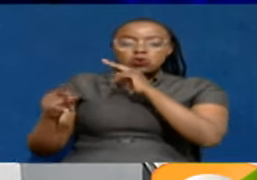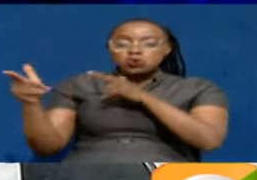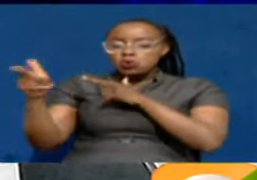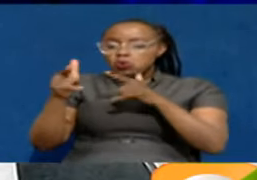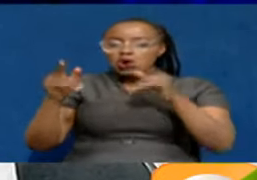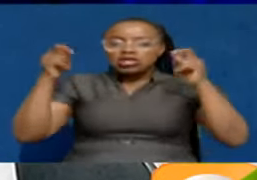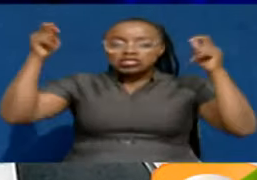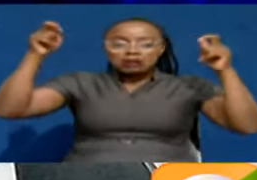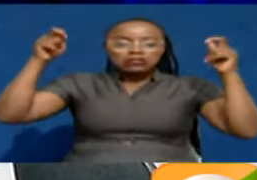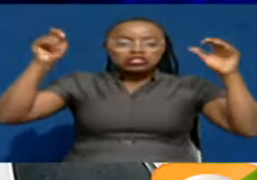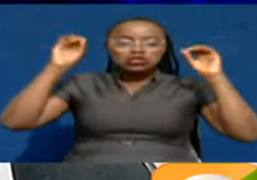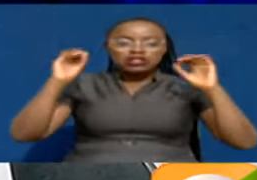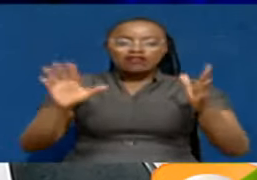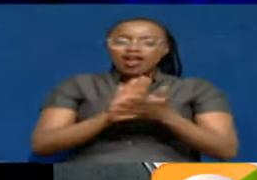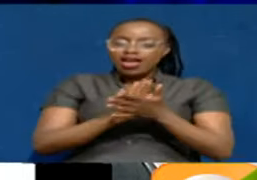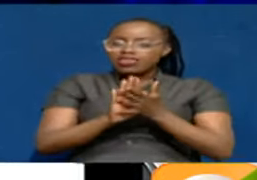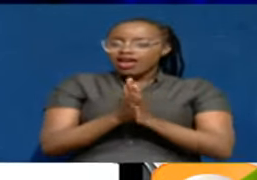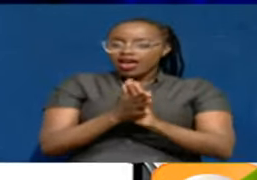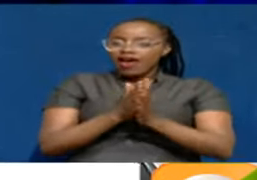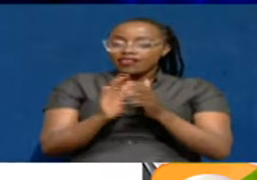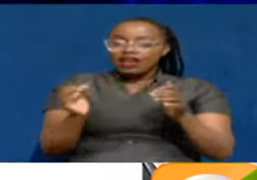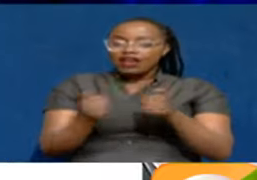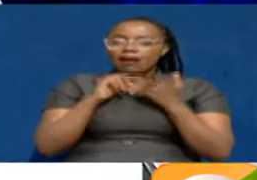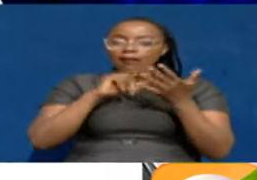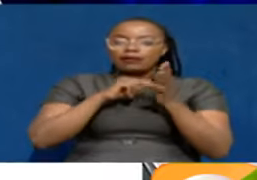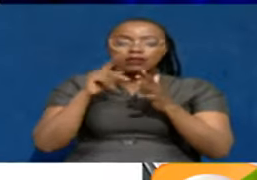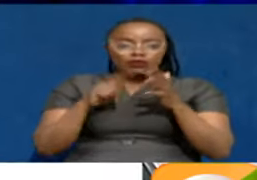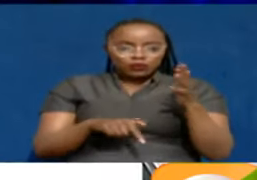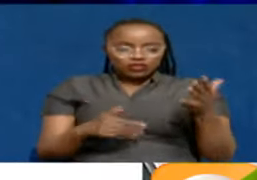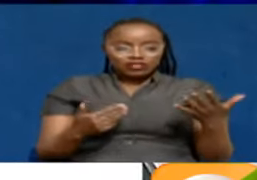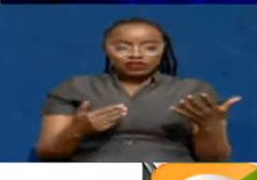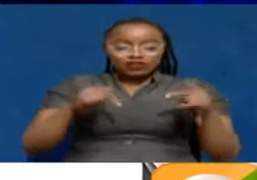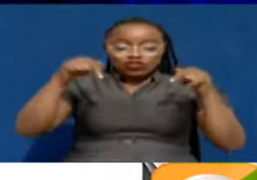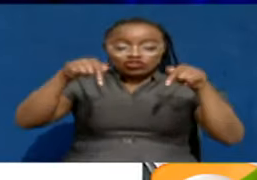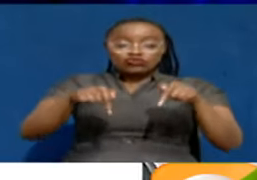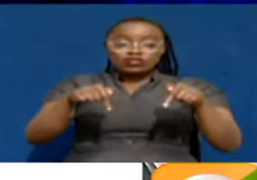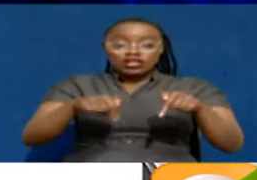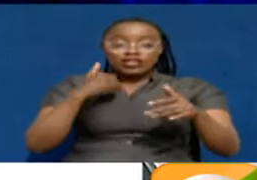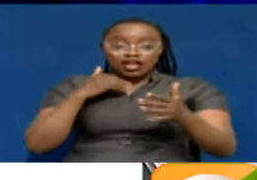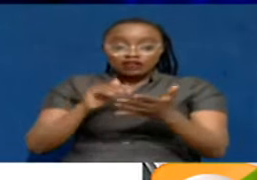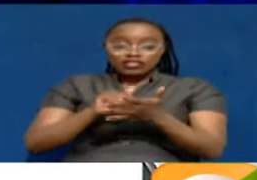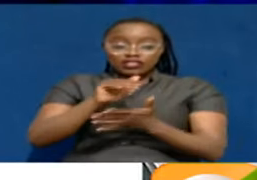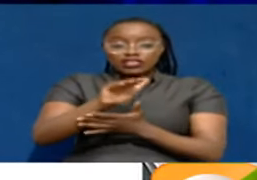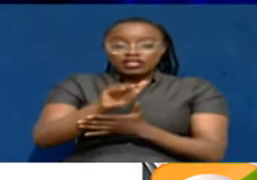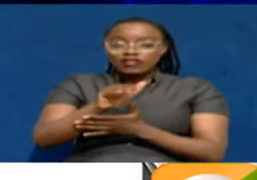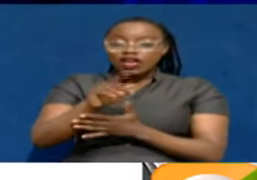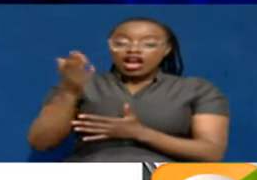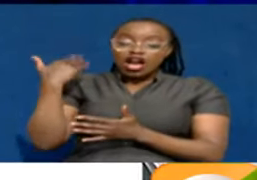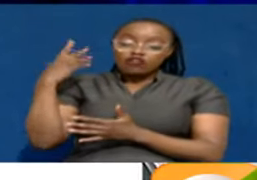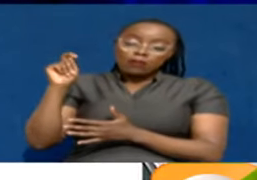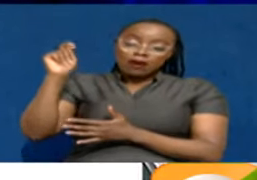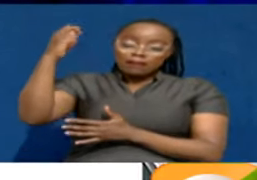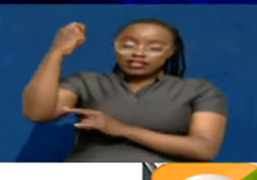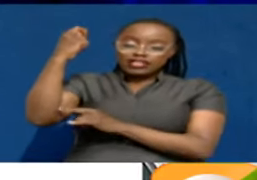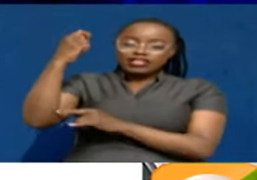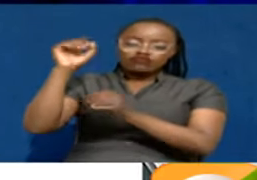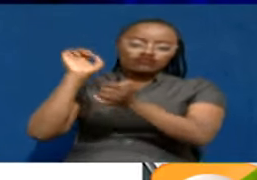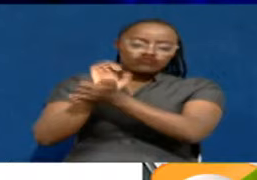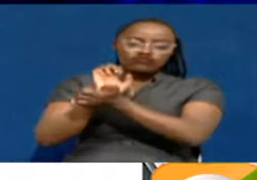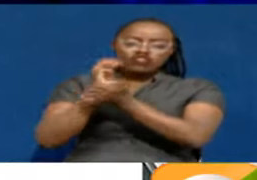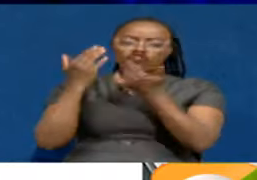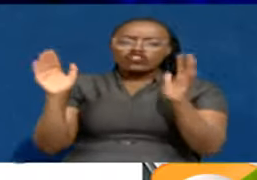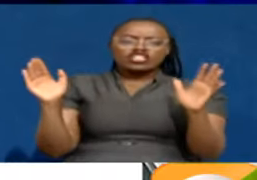were no demonstrations. Nothing happened. So today they've sent a president, a former president, to